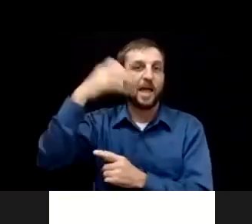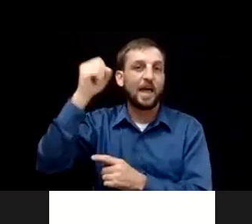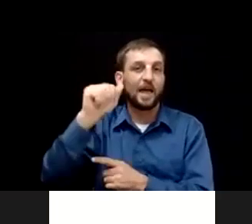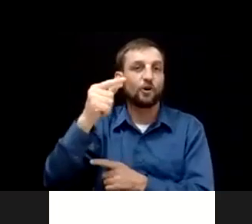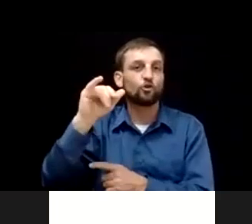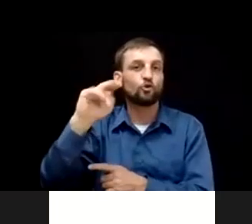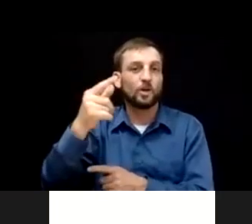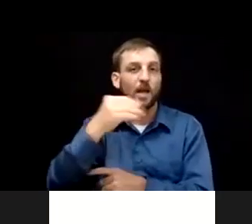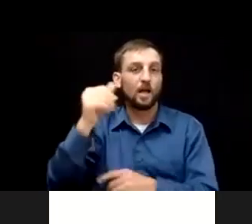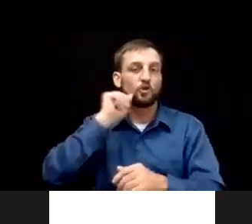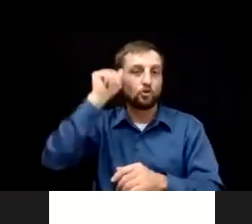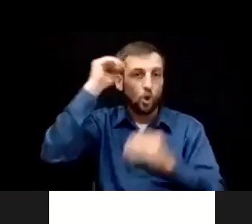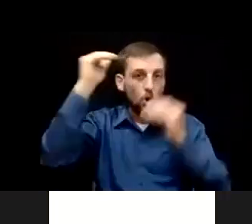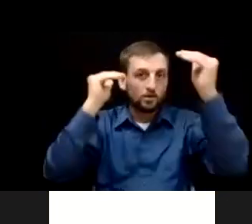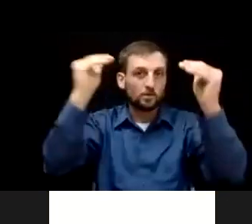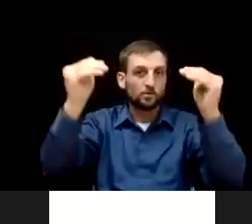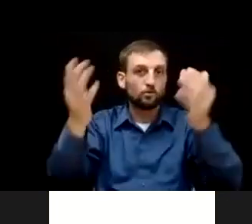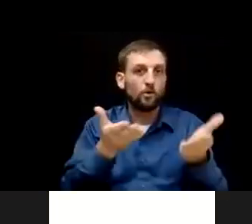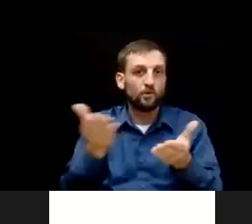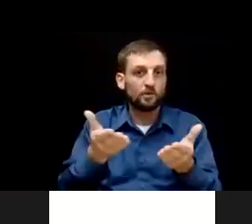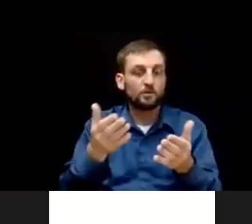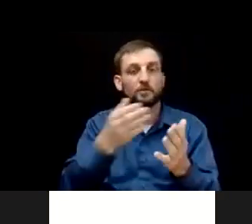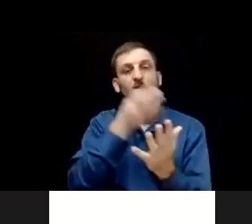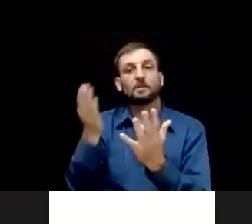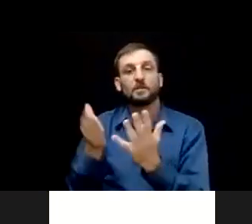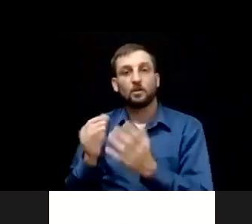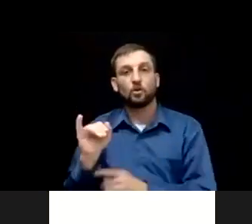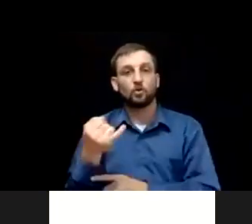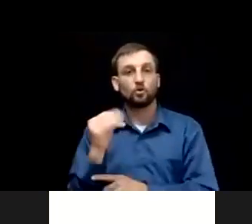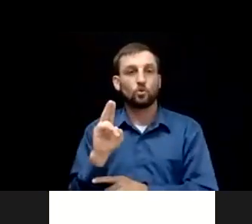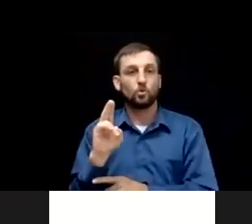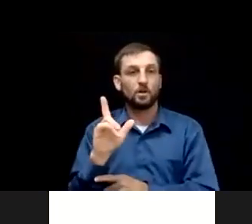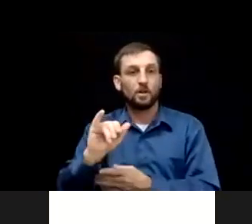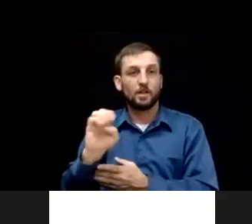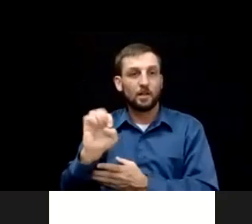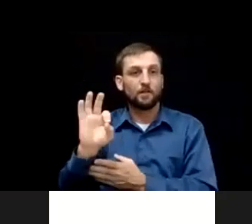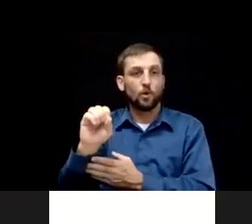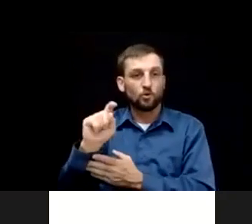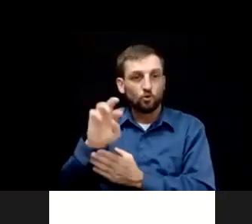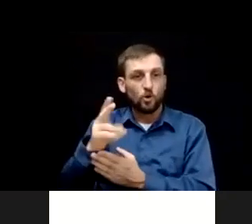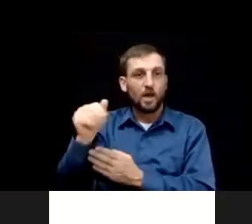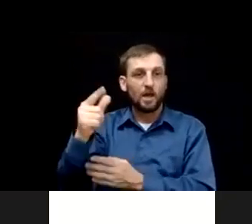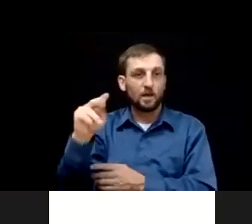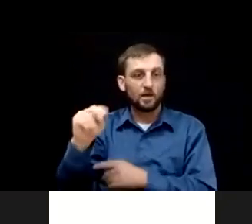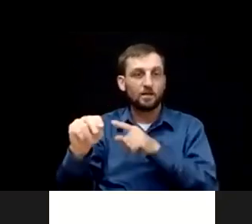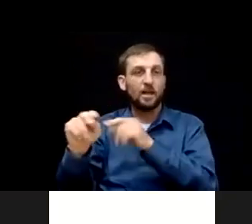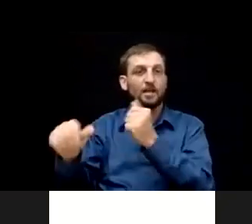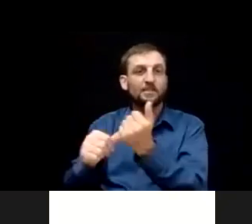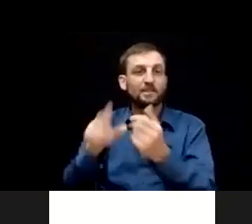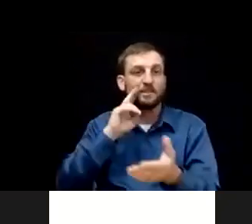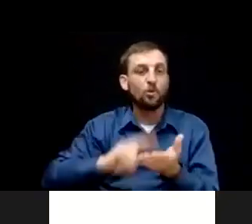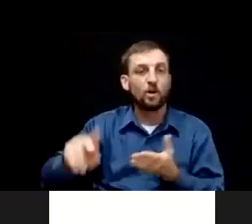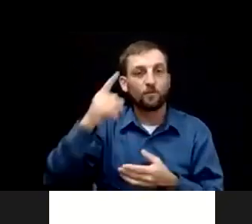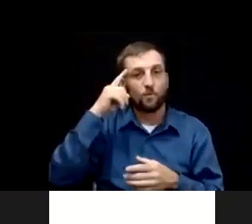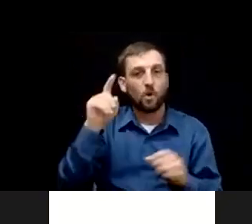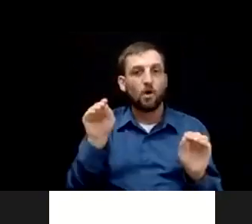And lastly, we have Julie Foster Hagan, who is the Assistant Secretary for the Office for Citizens